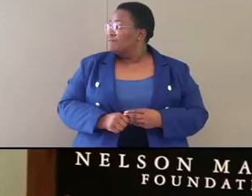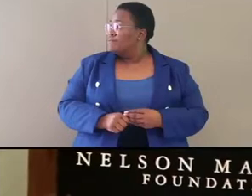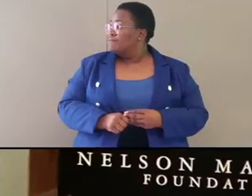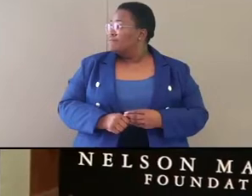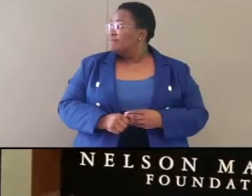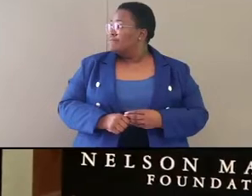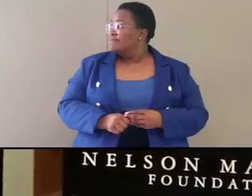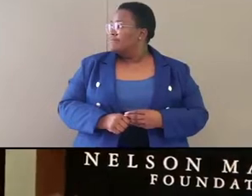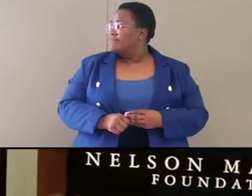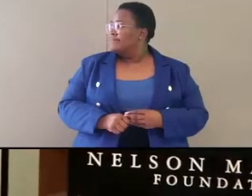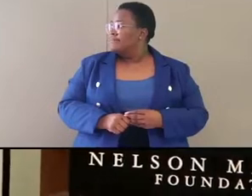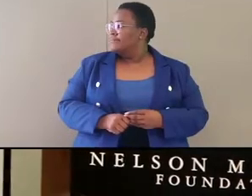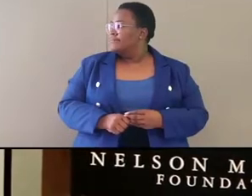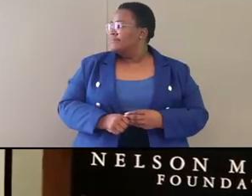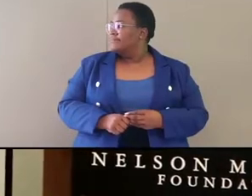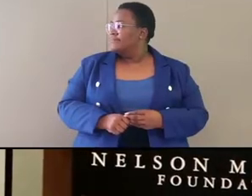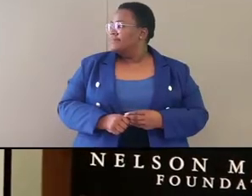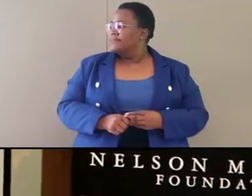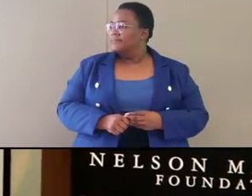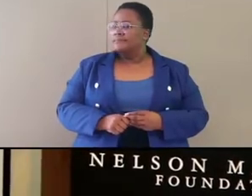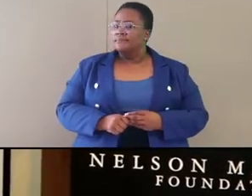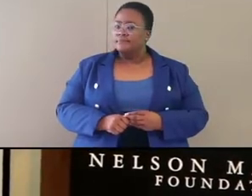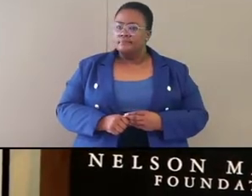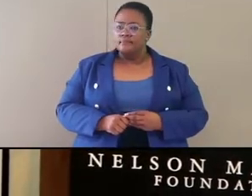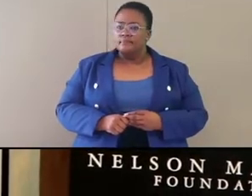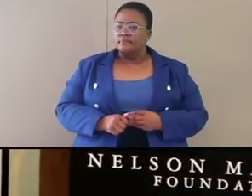and yeah, okay, let me hand over to Pula for the rest. Thanks.